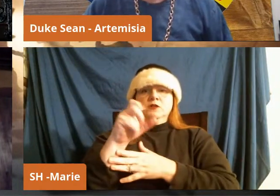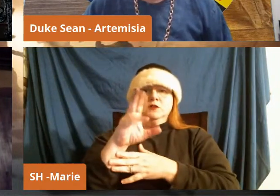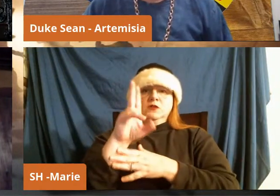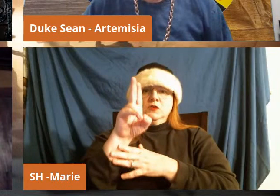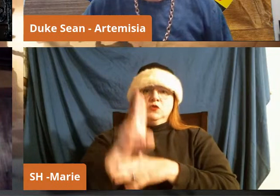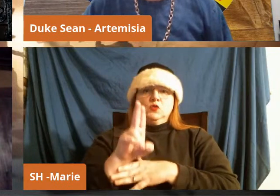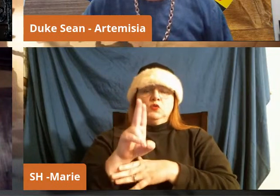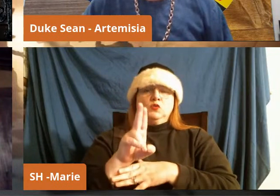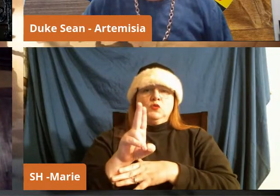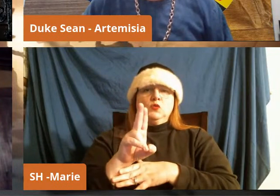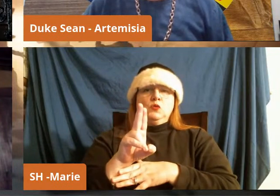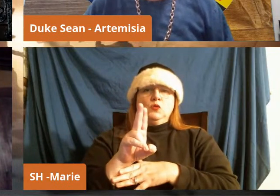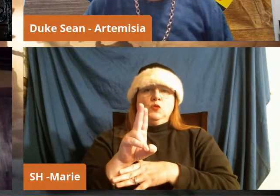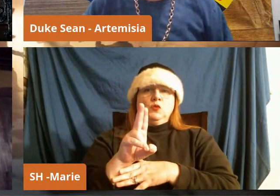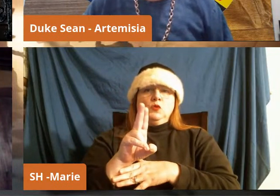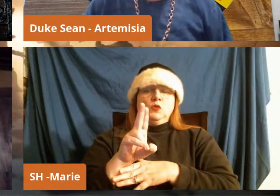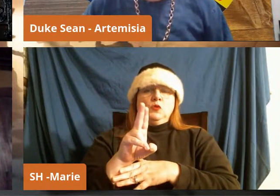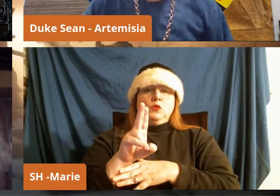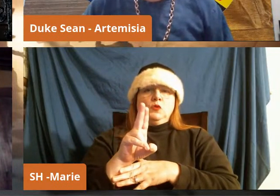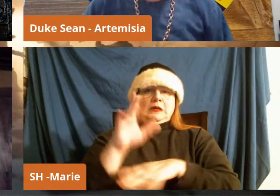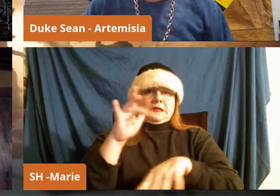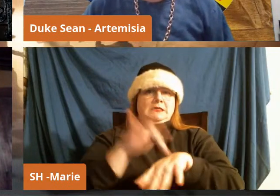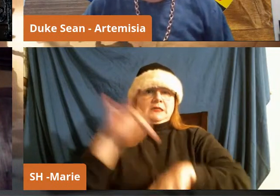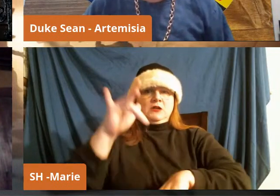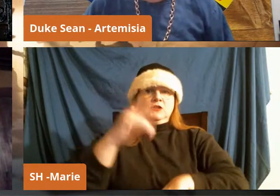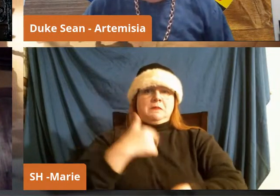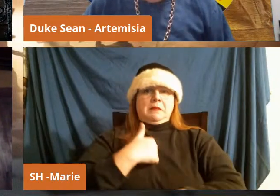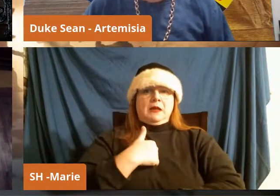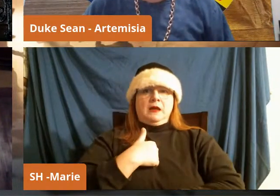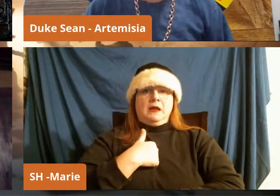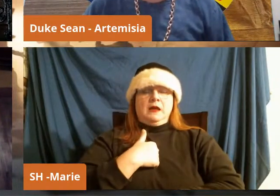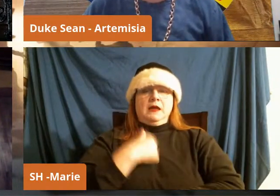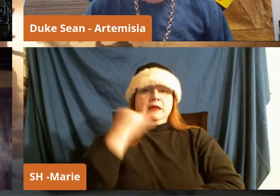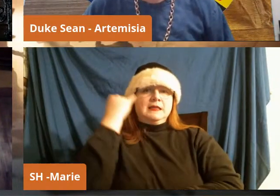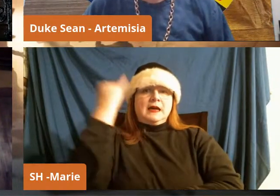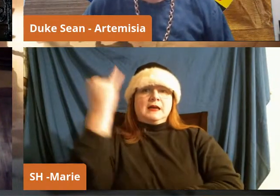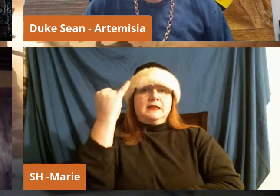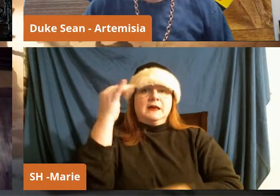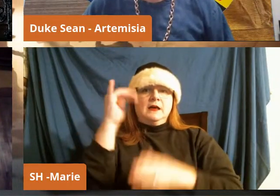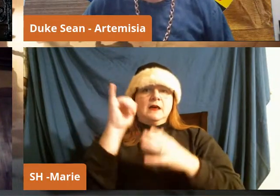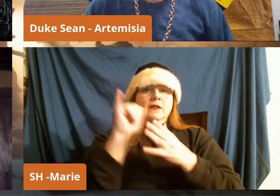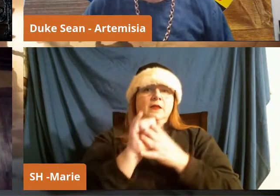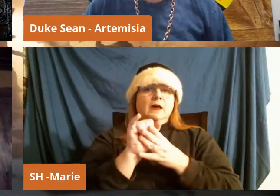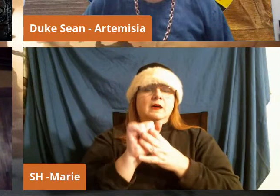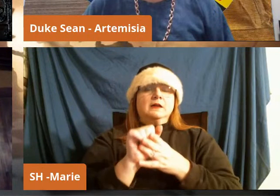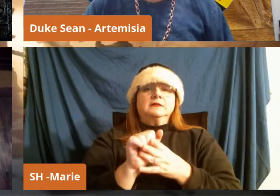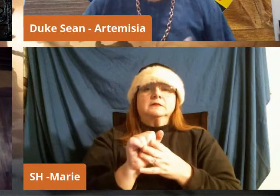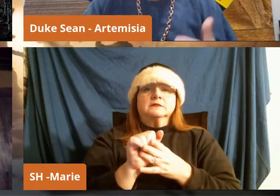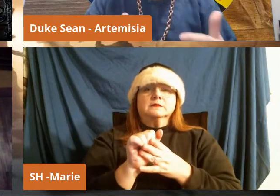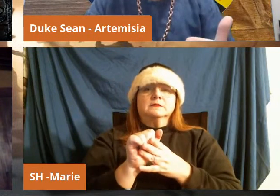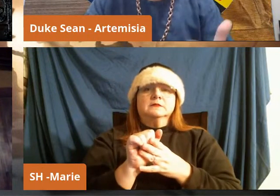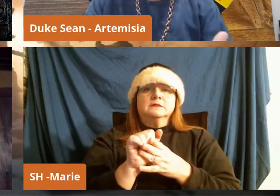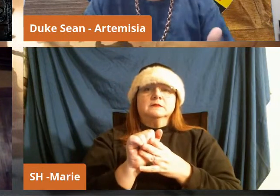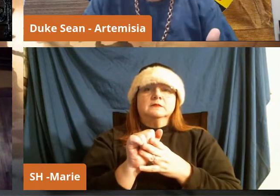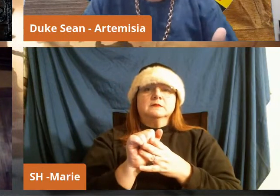of touched me is the idea too, that